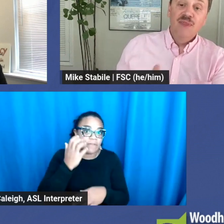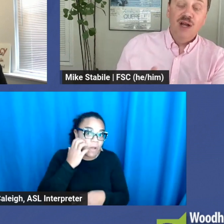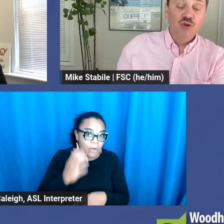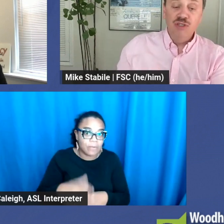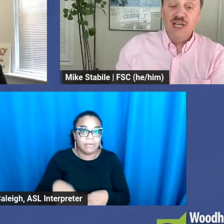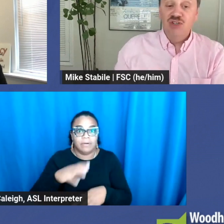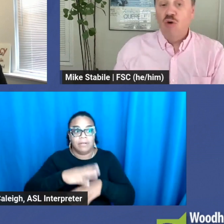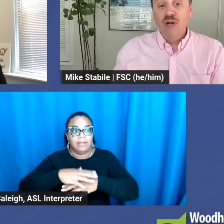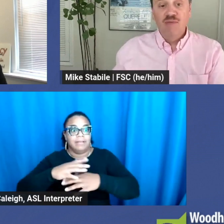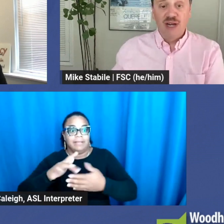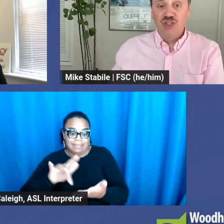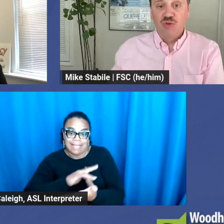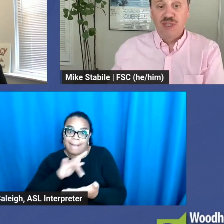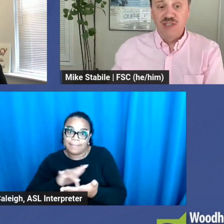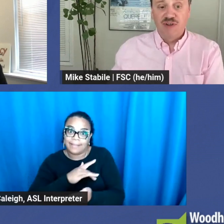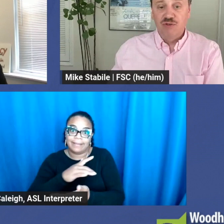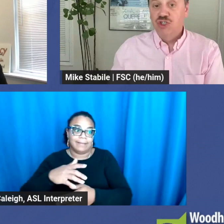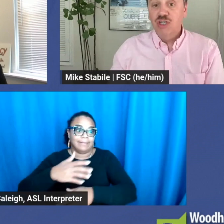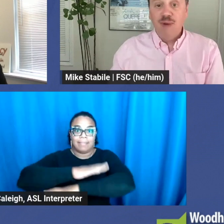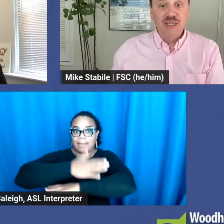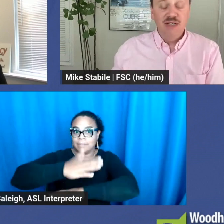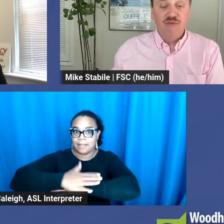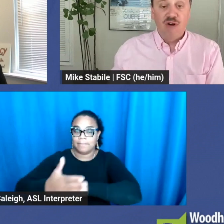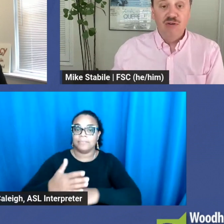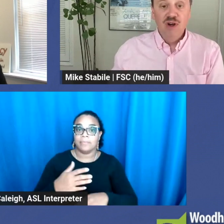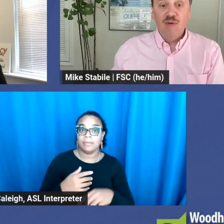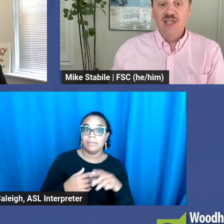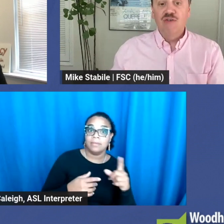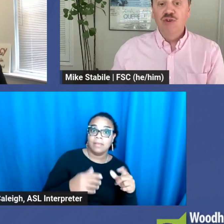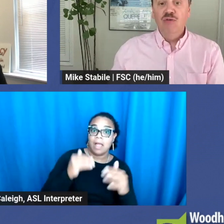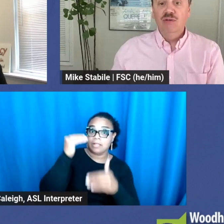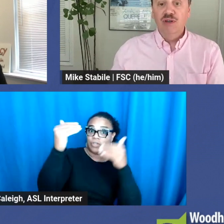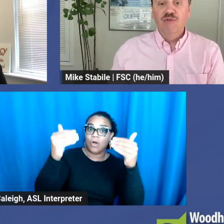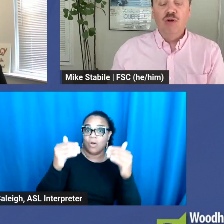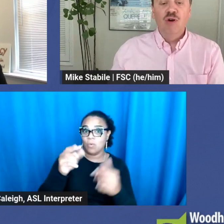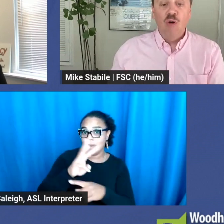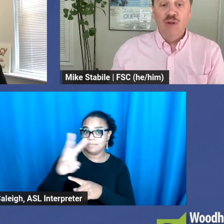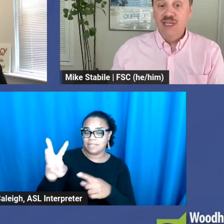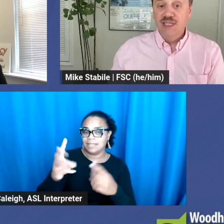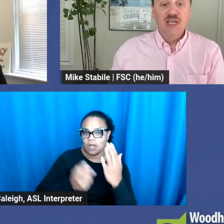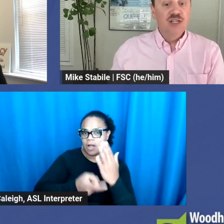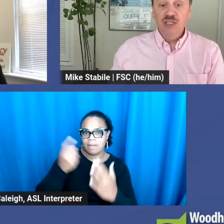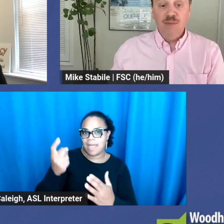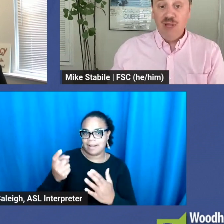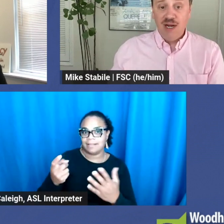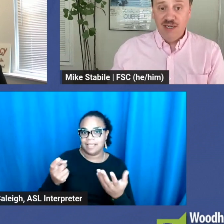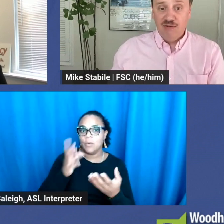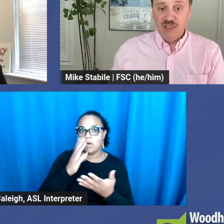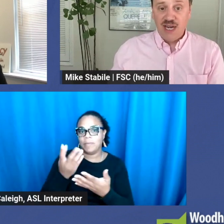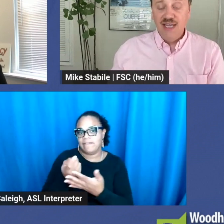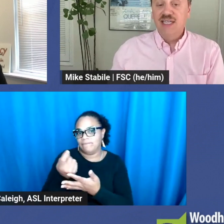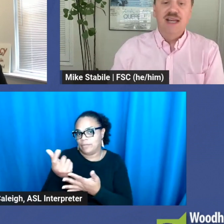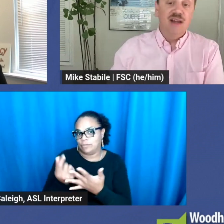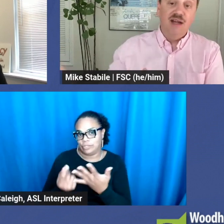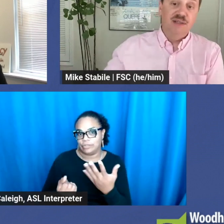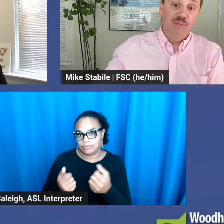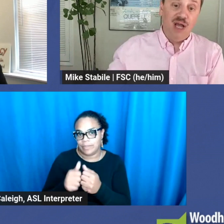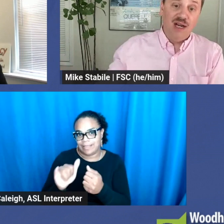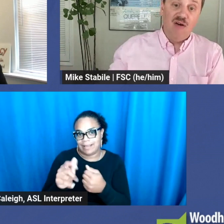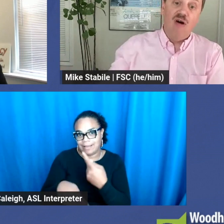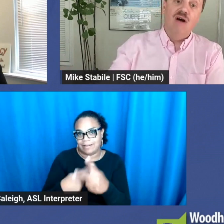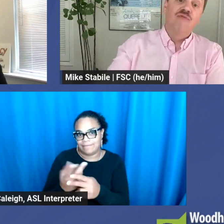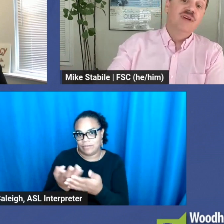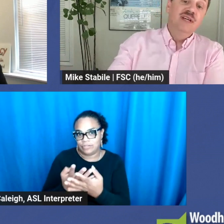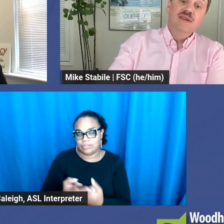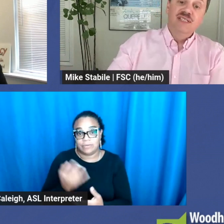laptops. Adult sites already register with these filters just by default, right? So if your goal is just to block adult sites and not to